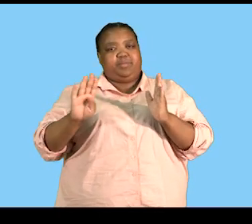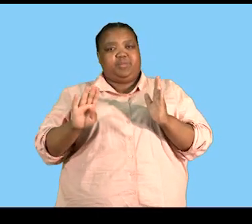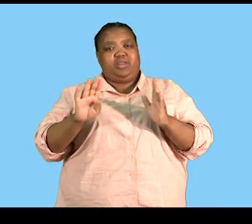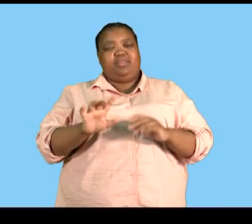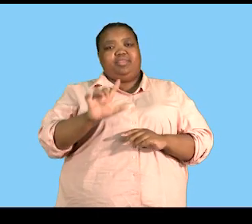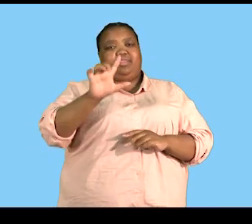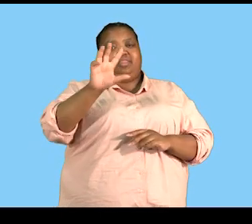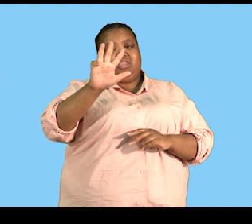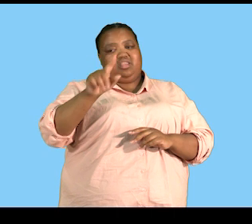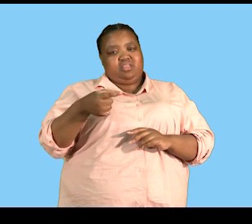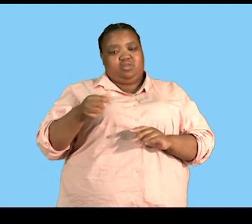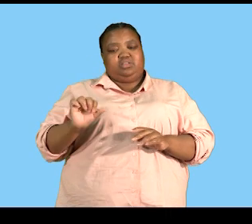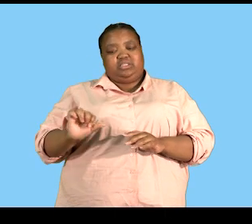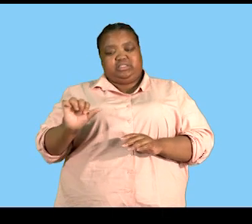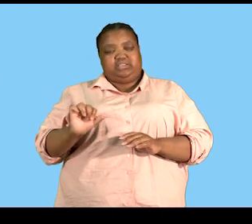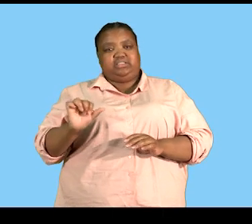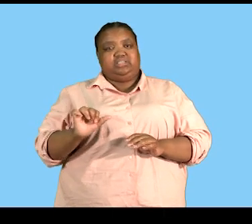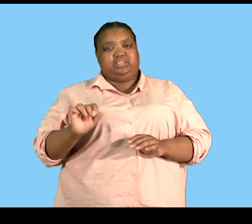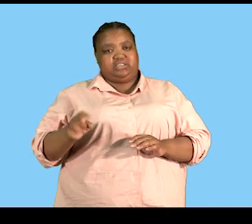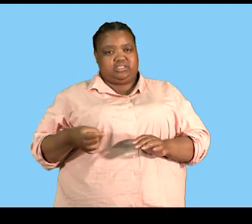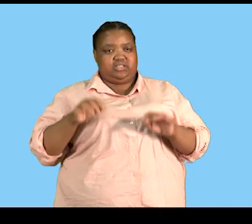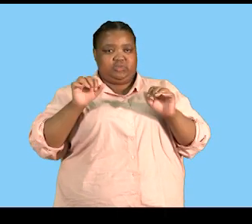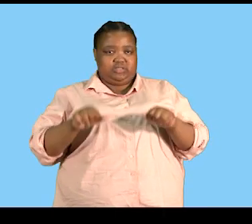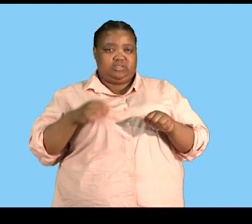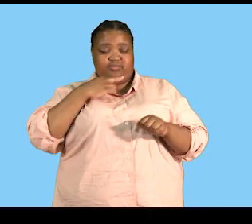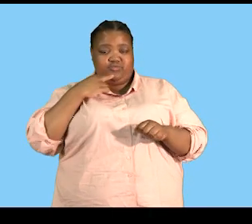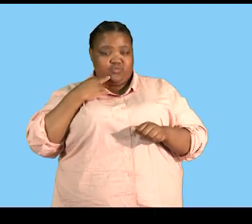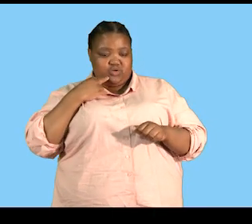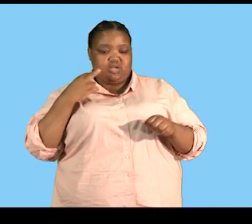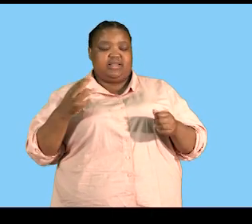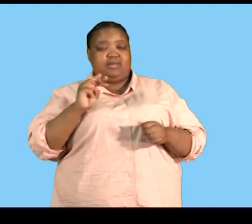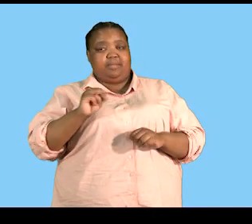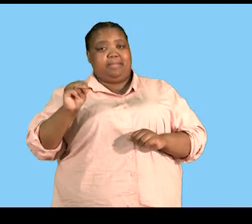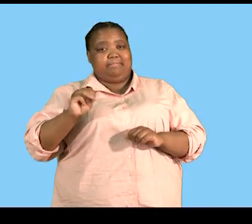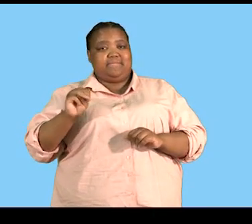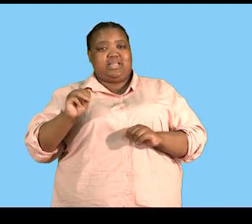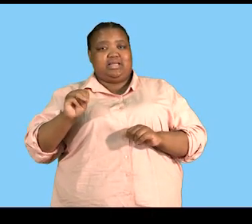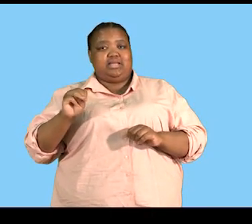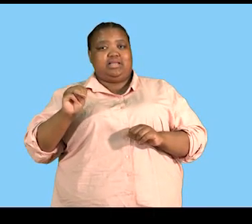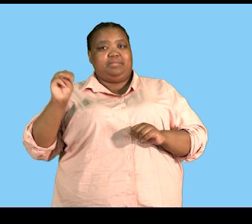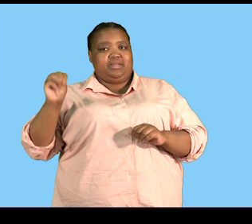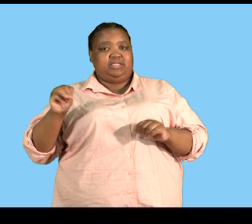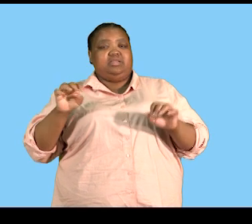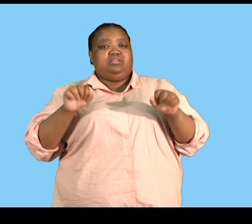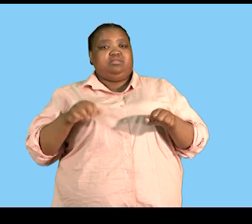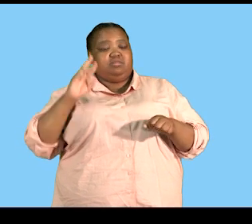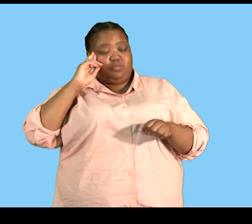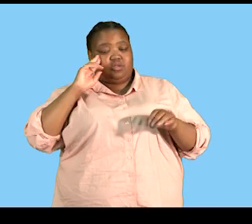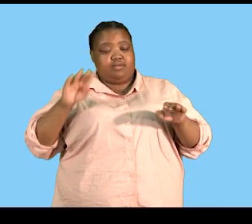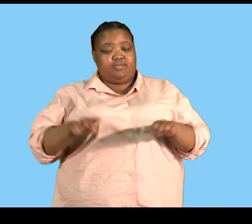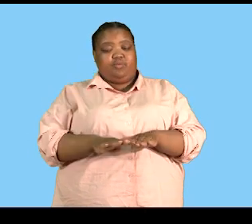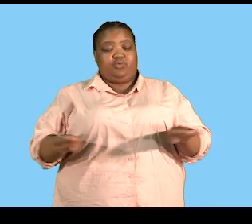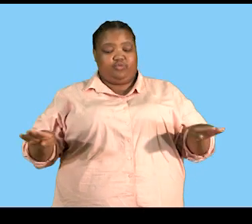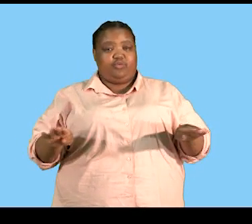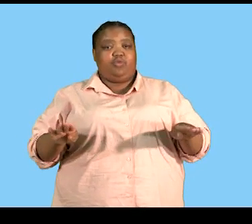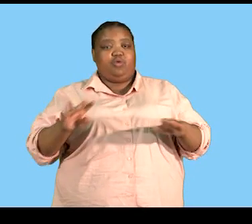9,000 and 6,000. That means it's the real dimensions in millimeters. Please